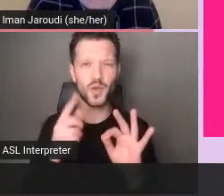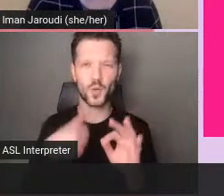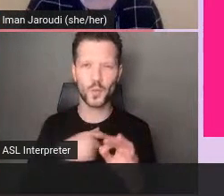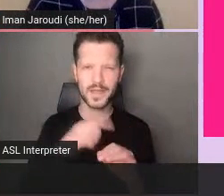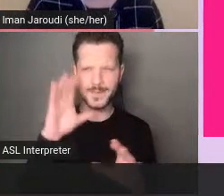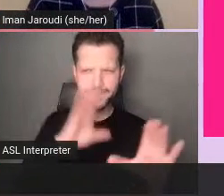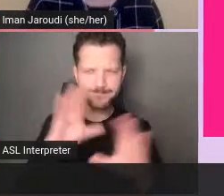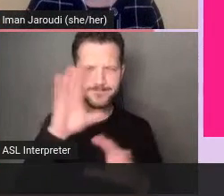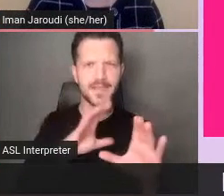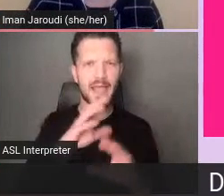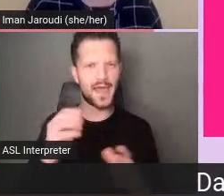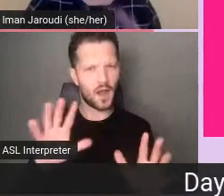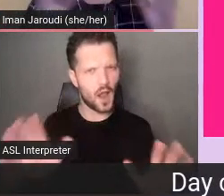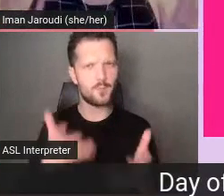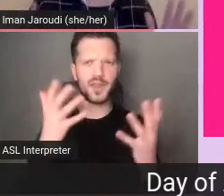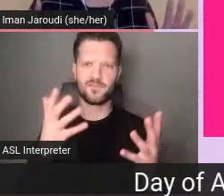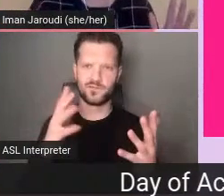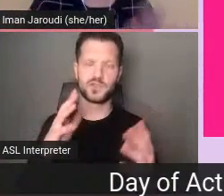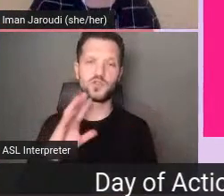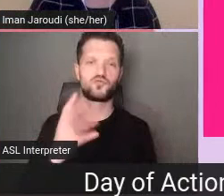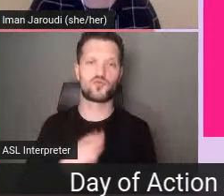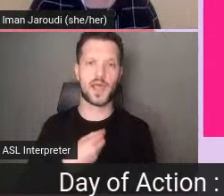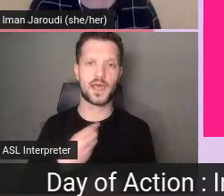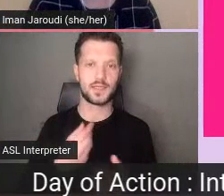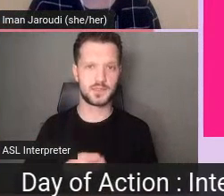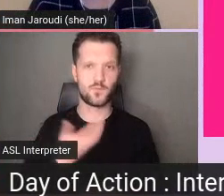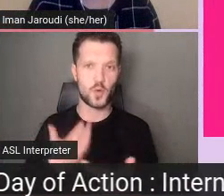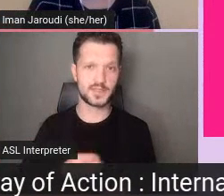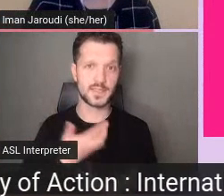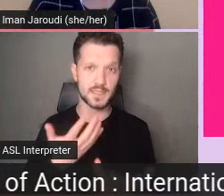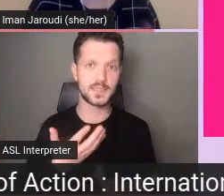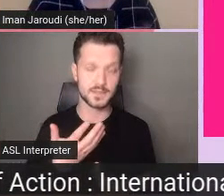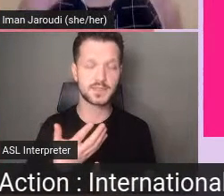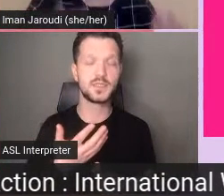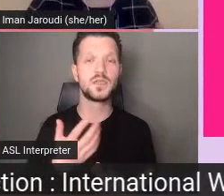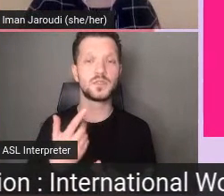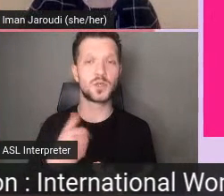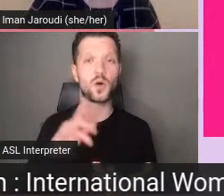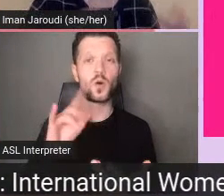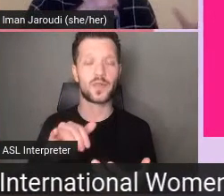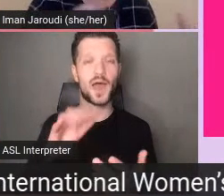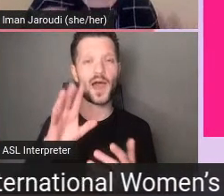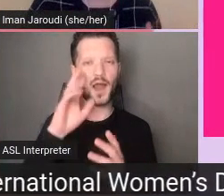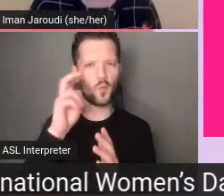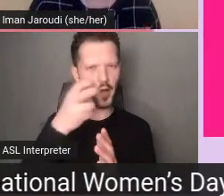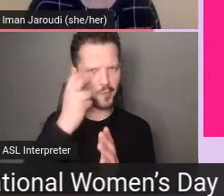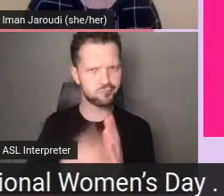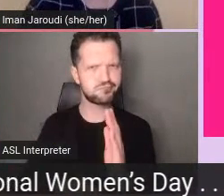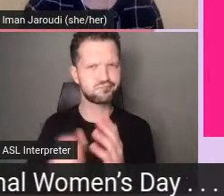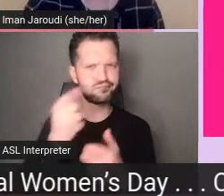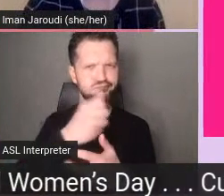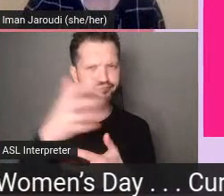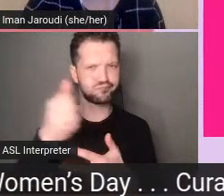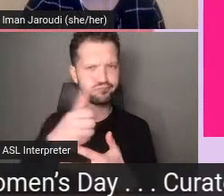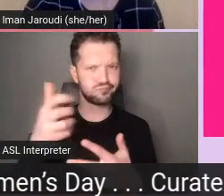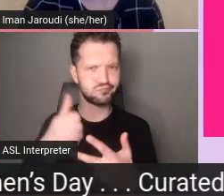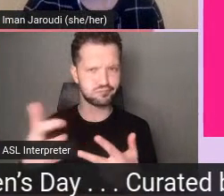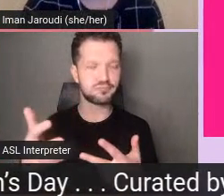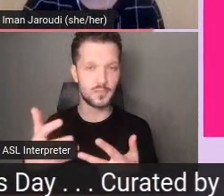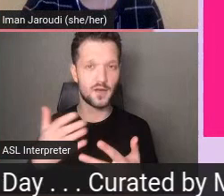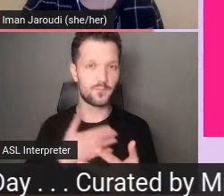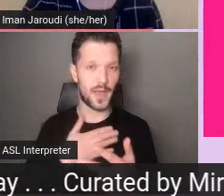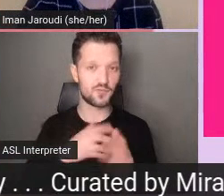trans voices. So with all of that in mind, I'm going to go ahead and take a bit of a deeper dive into each of the sections of my